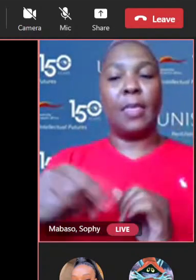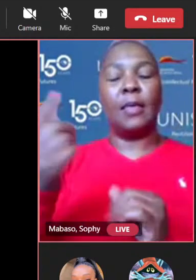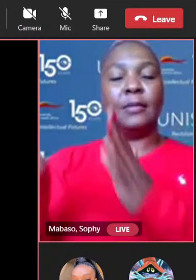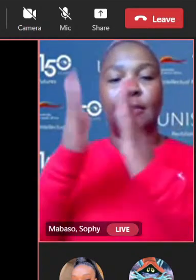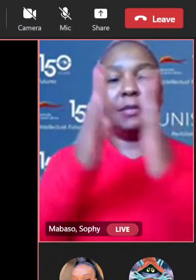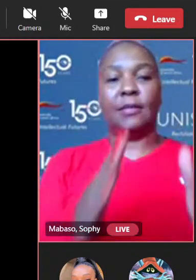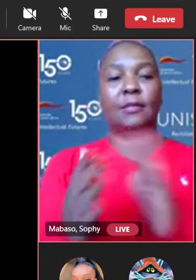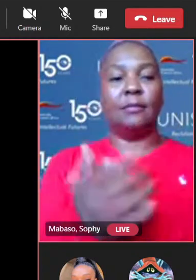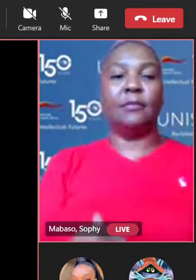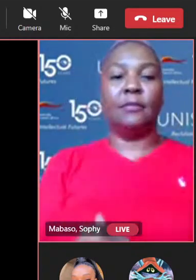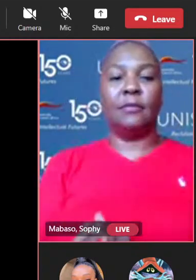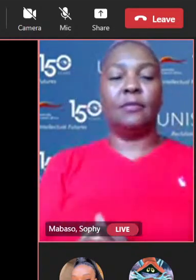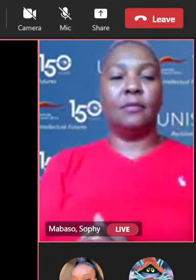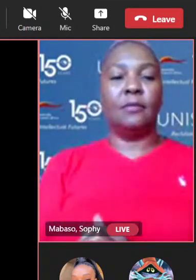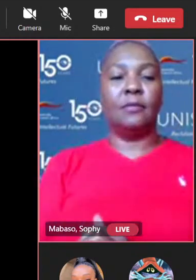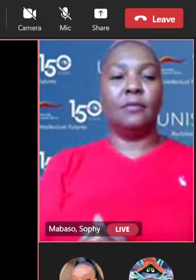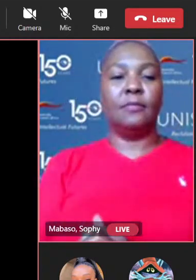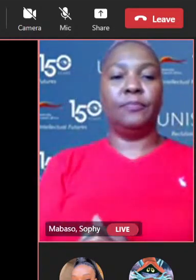have our